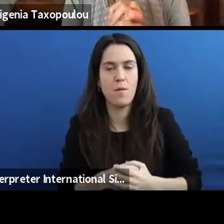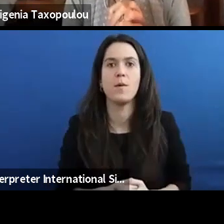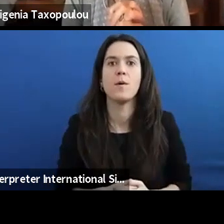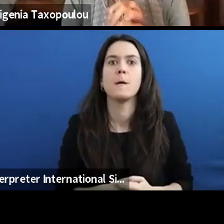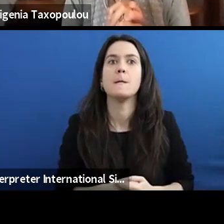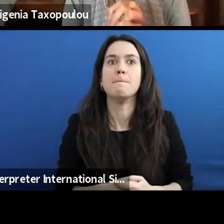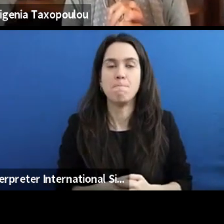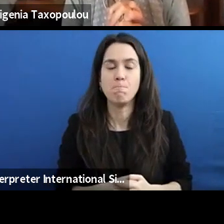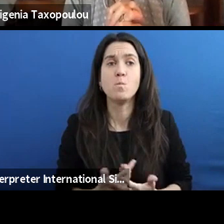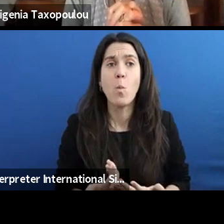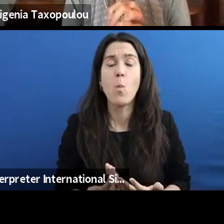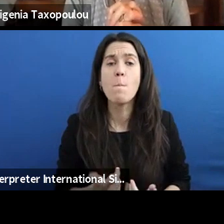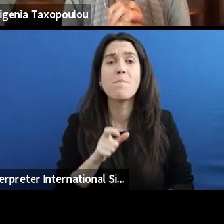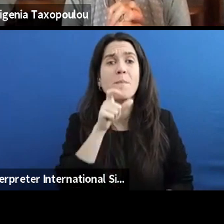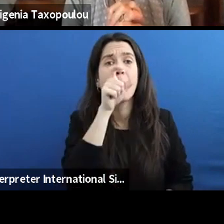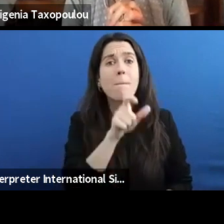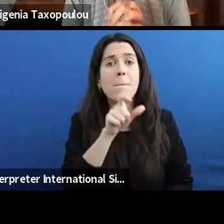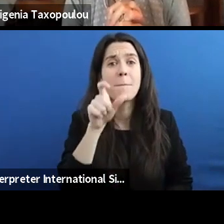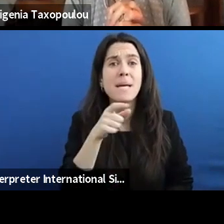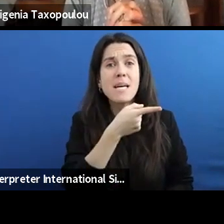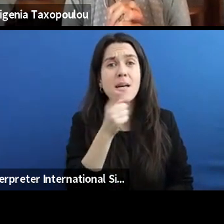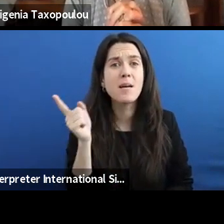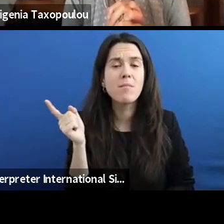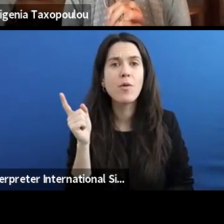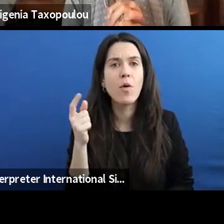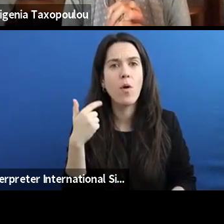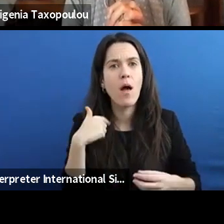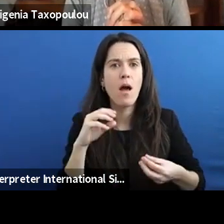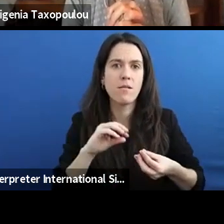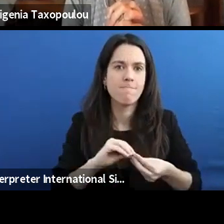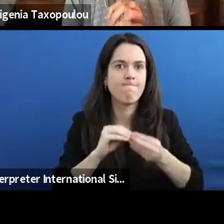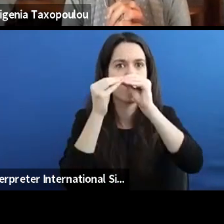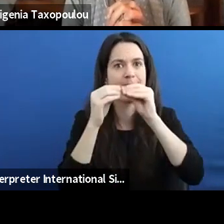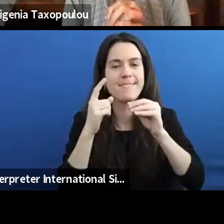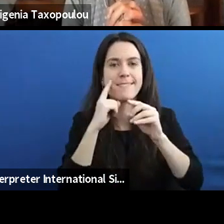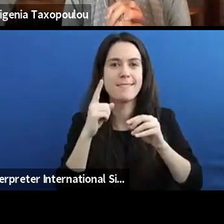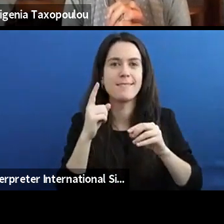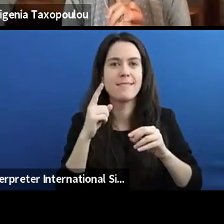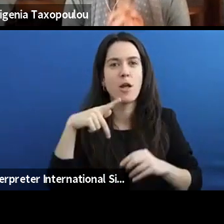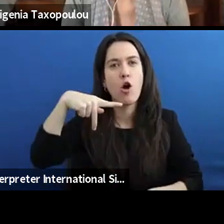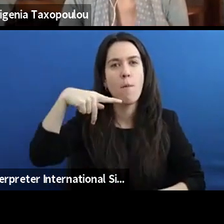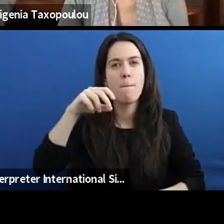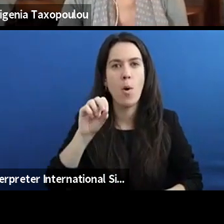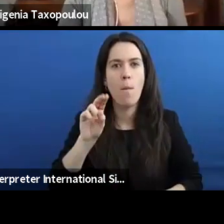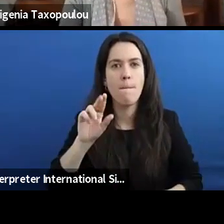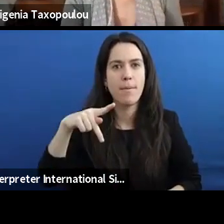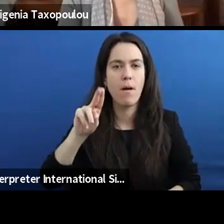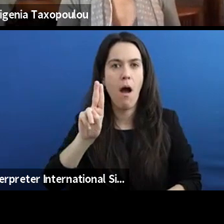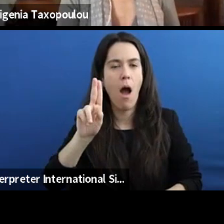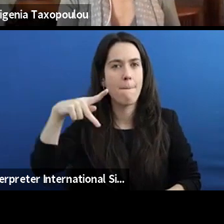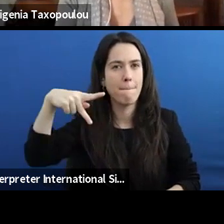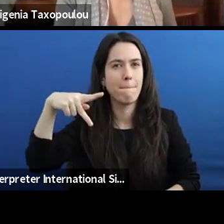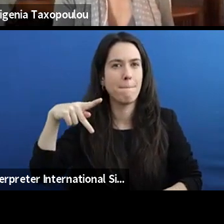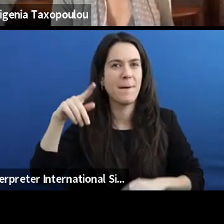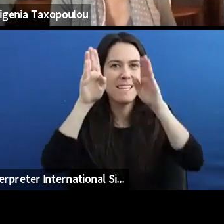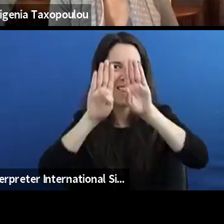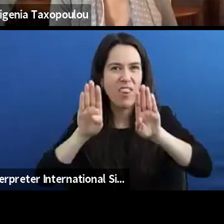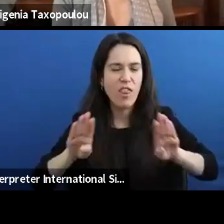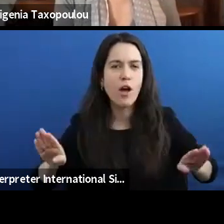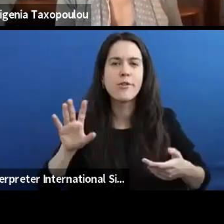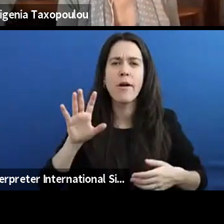people, we created the Climate Pop-Up Theater, and performers and authors from Asia,